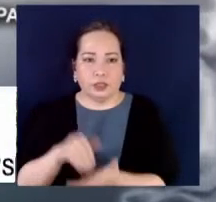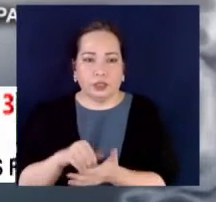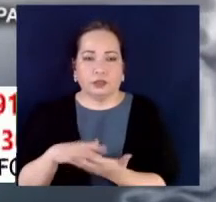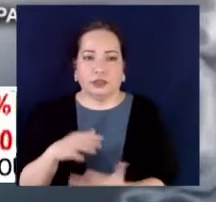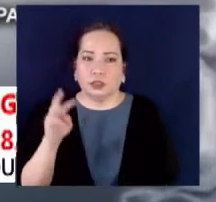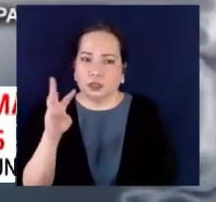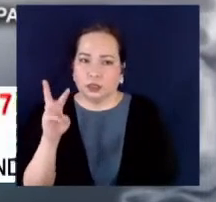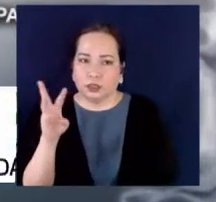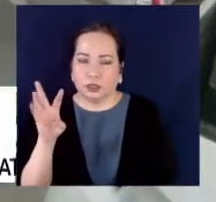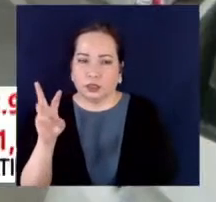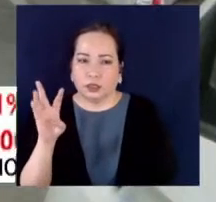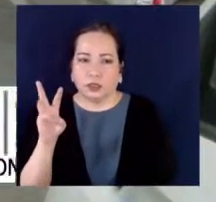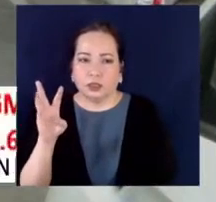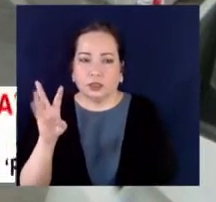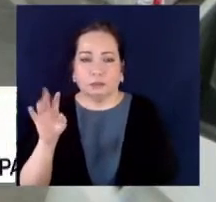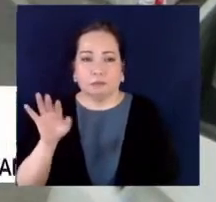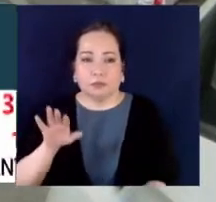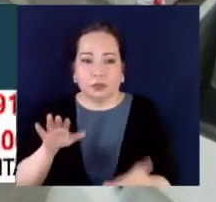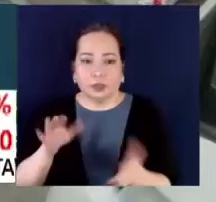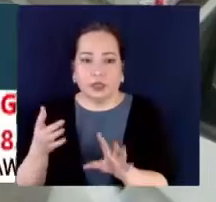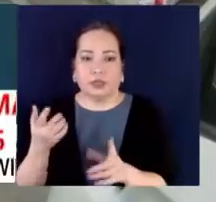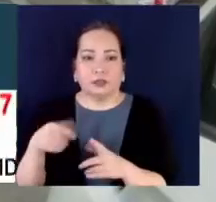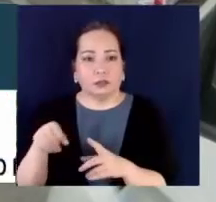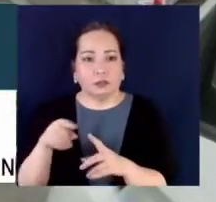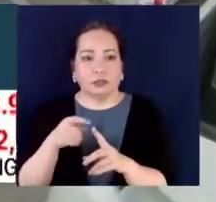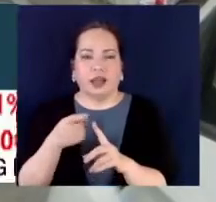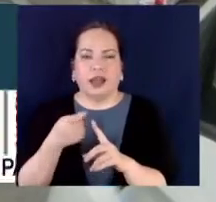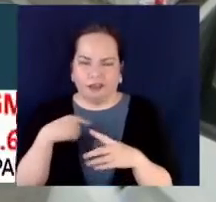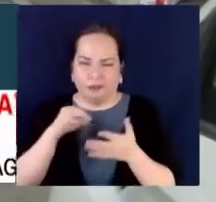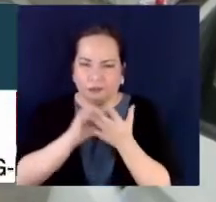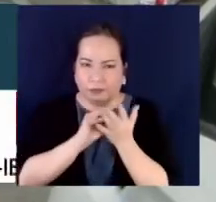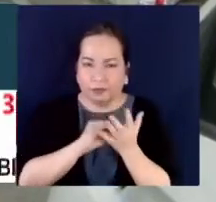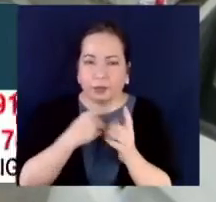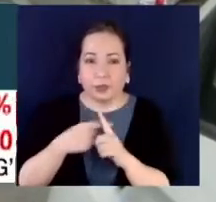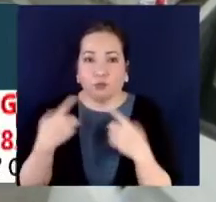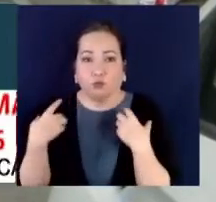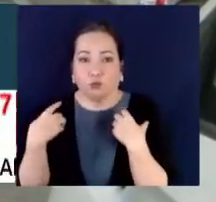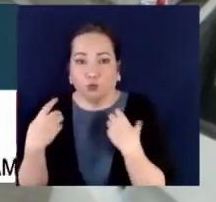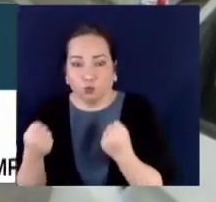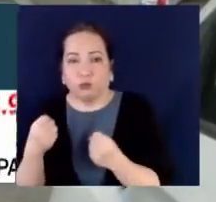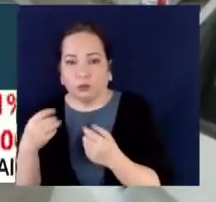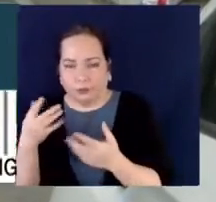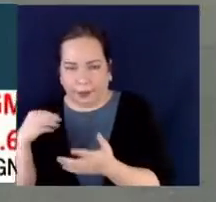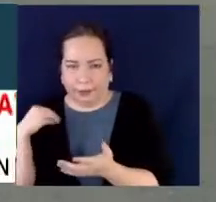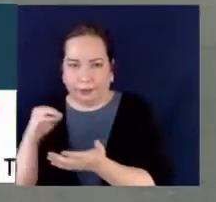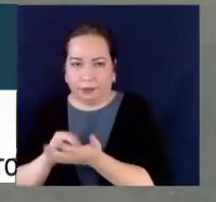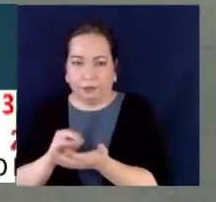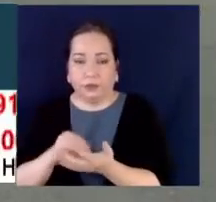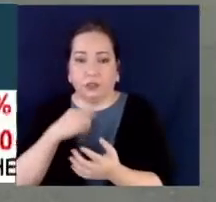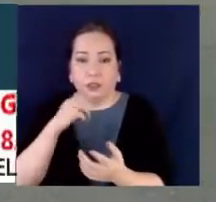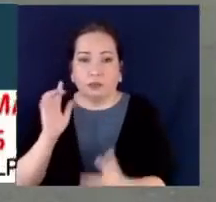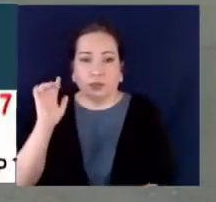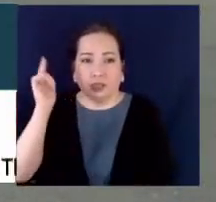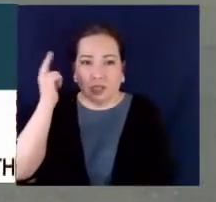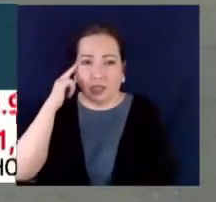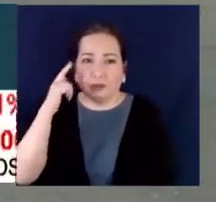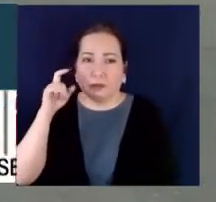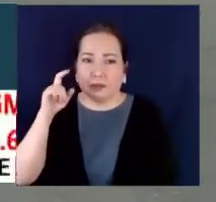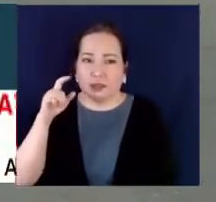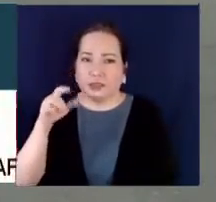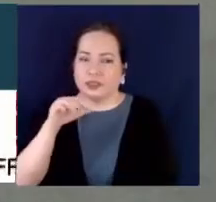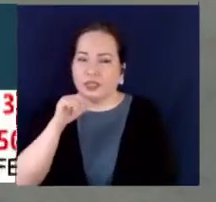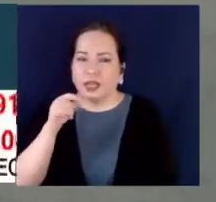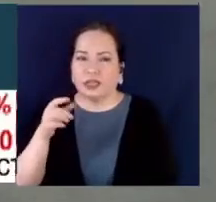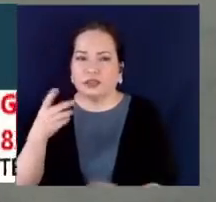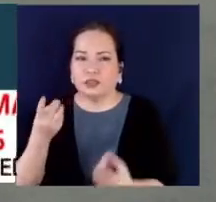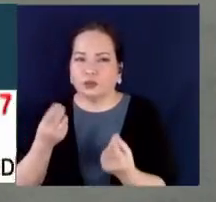says if government did not enforce a stricter lockdown in the so-called NCR Plus, active cases could reach 430,000 by the